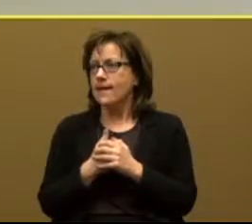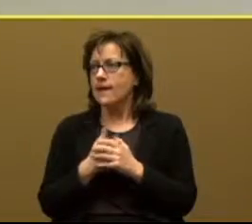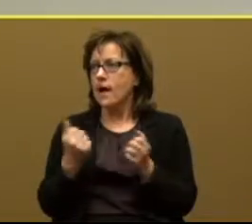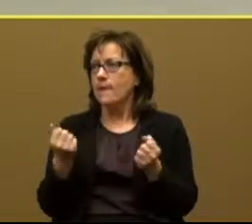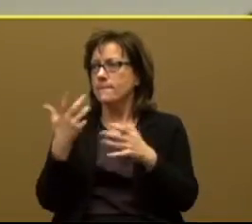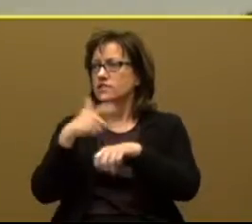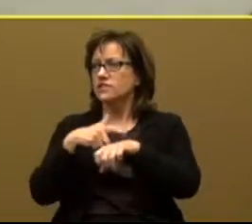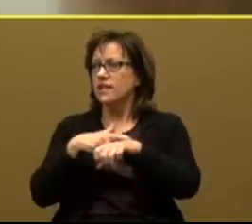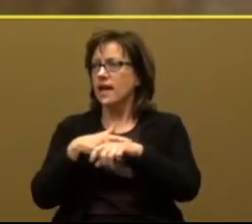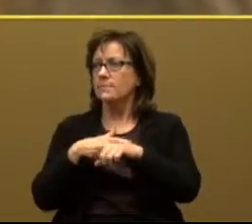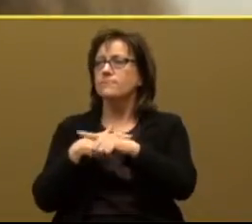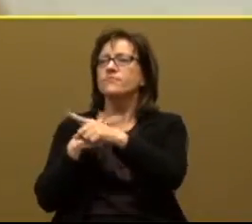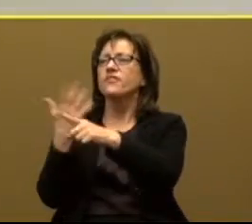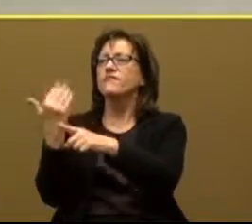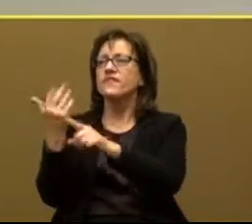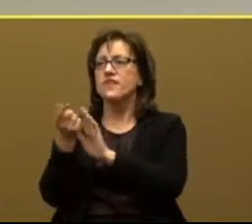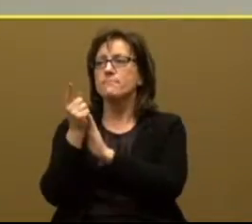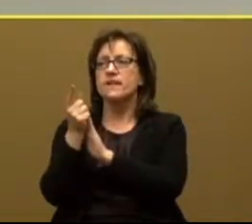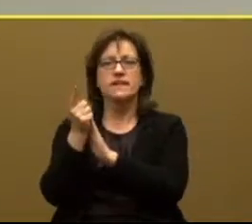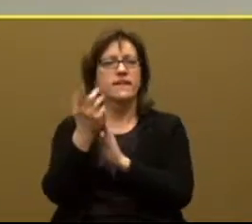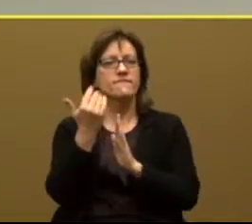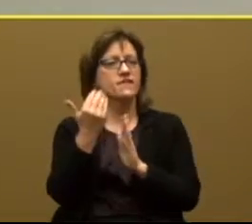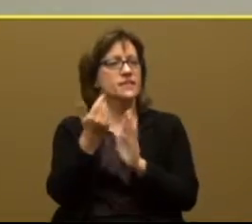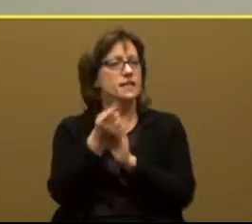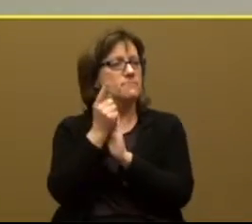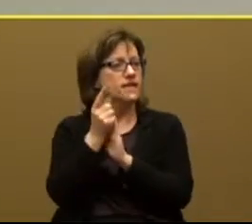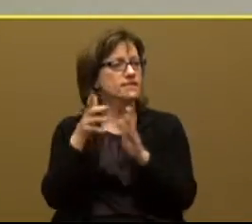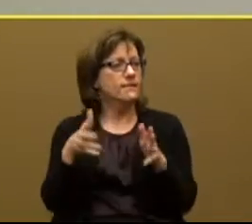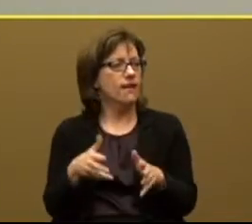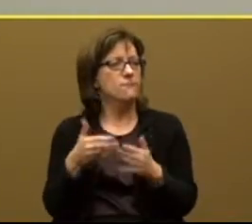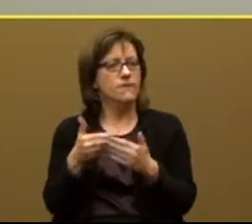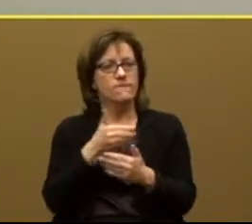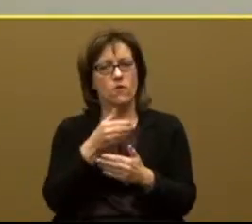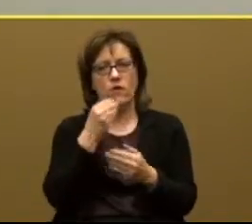have? 15 minutes. 15 minutes? All right.